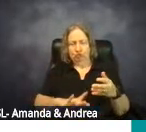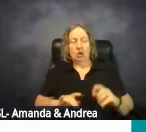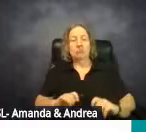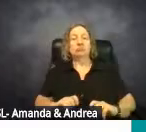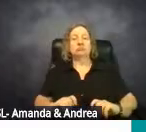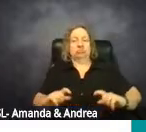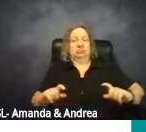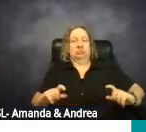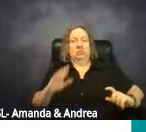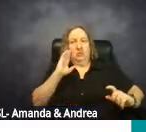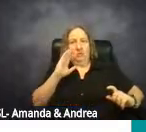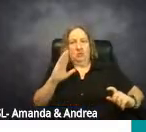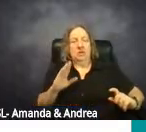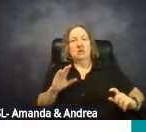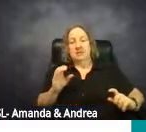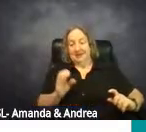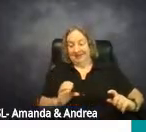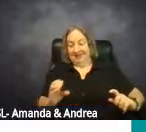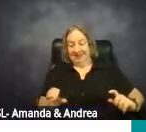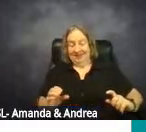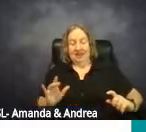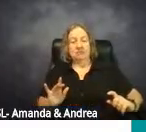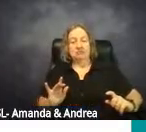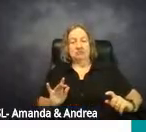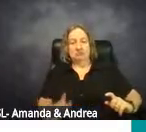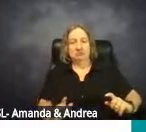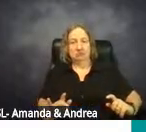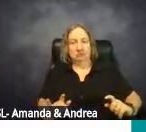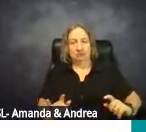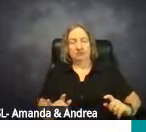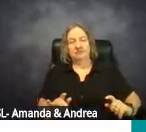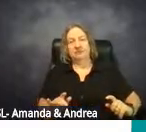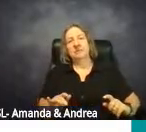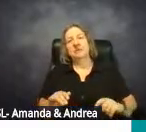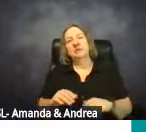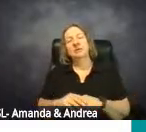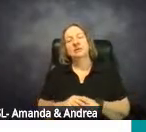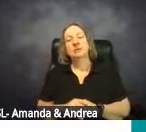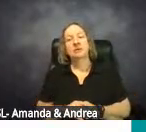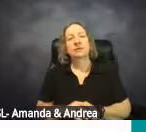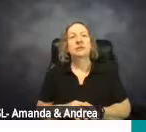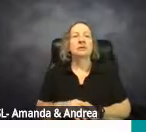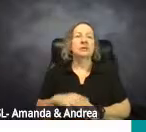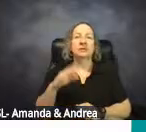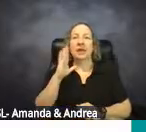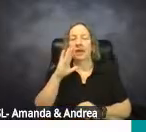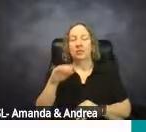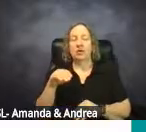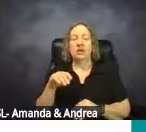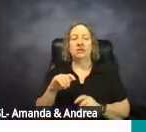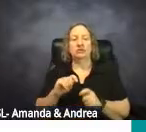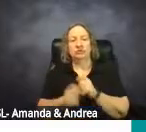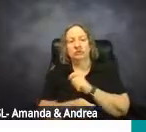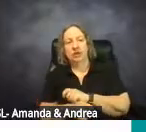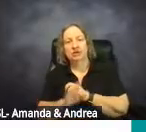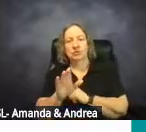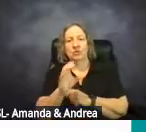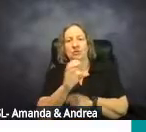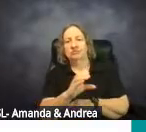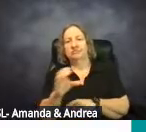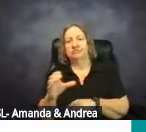screen. Click the square CC icon towards the right of the menu to toggle captions on. Click